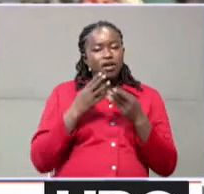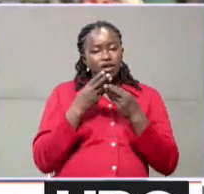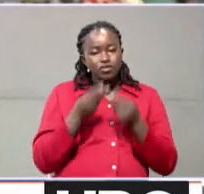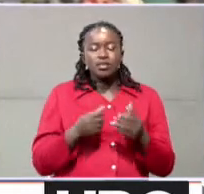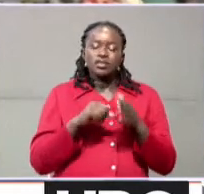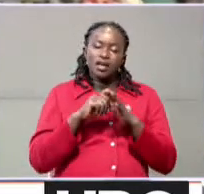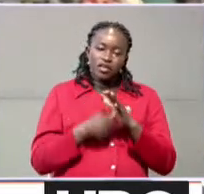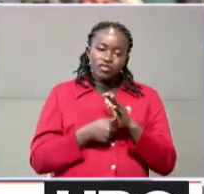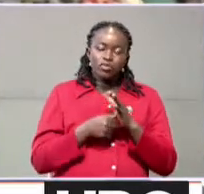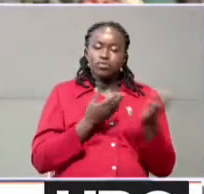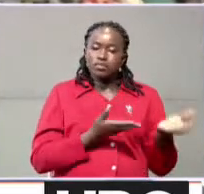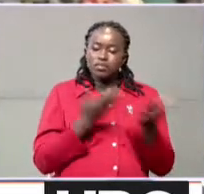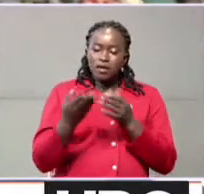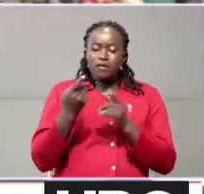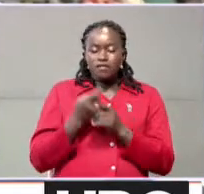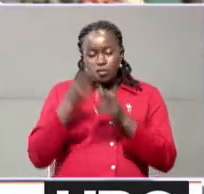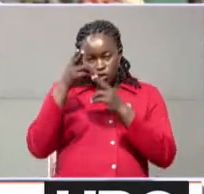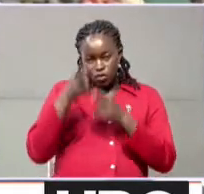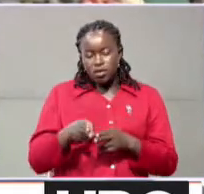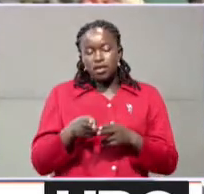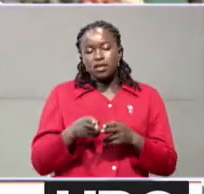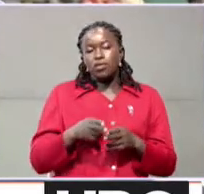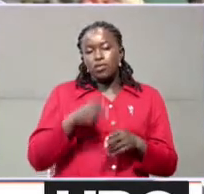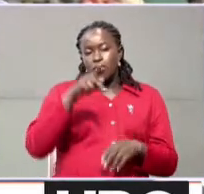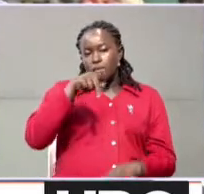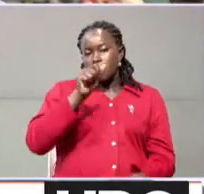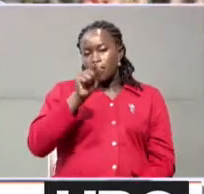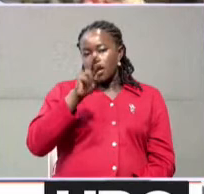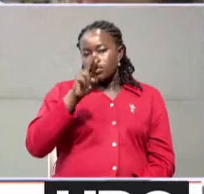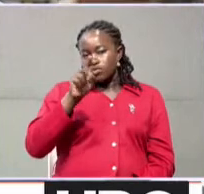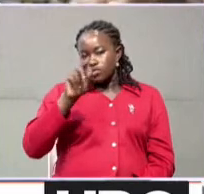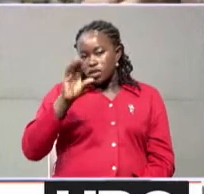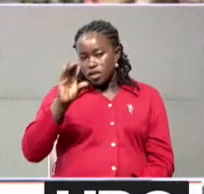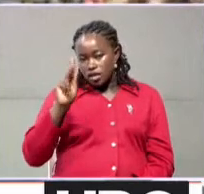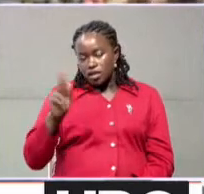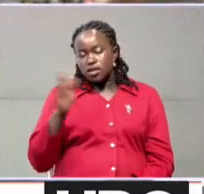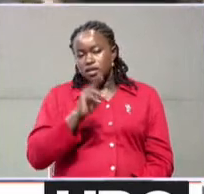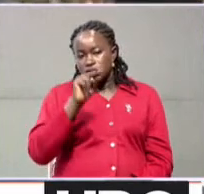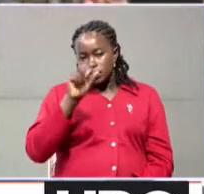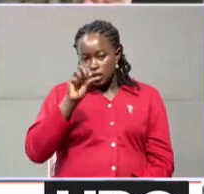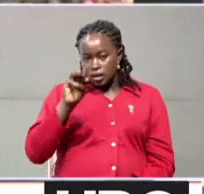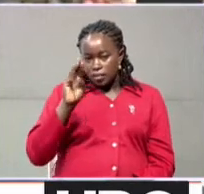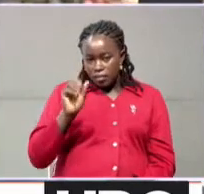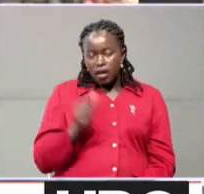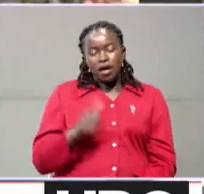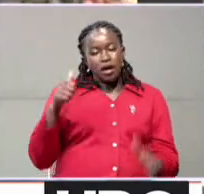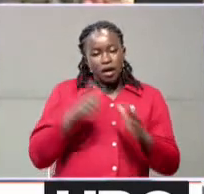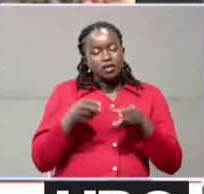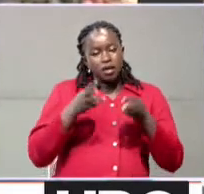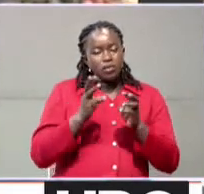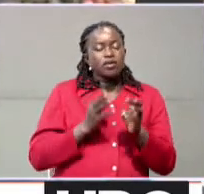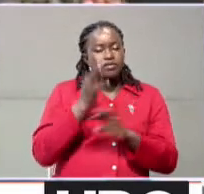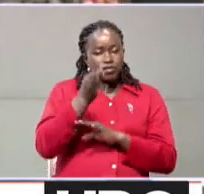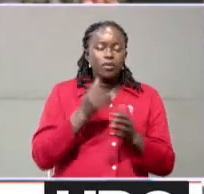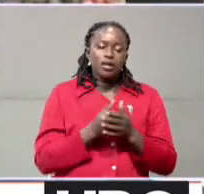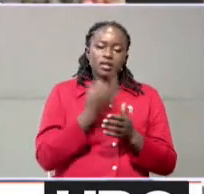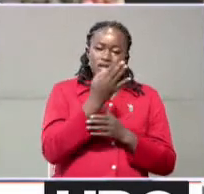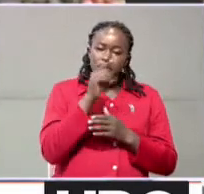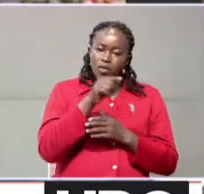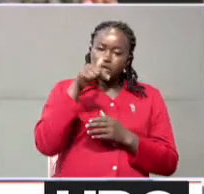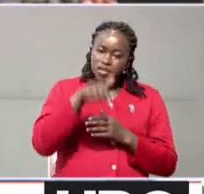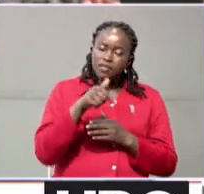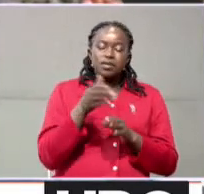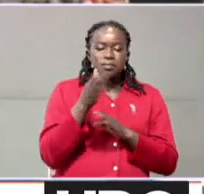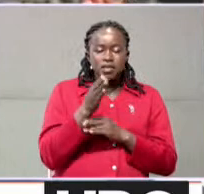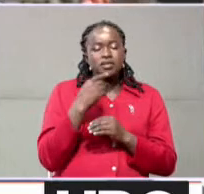matter raised by honorable patrick in samba the minister in his report under way forward 3.7 stated